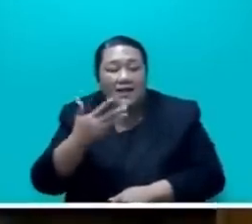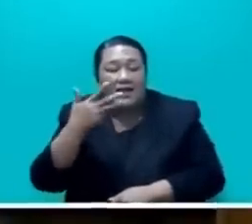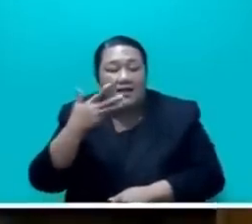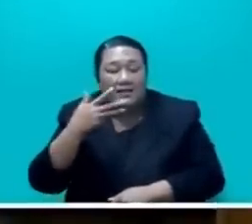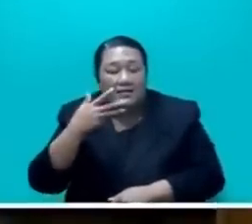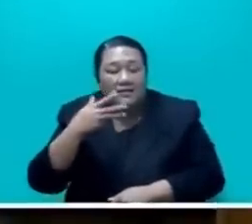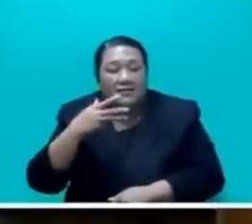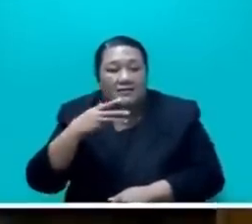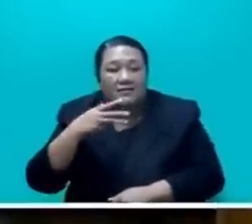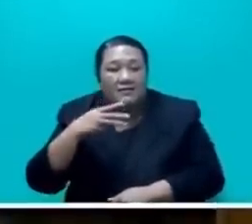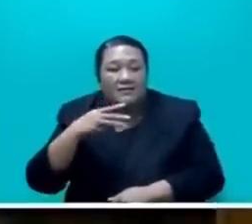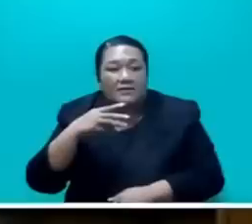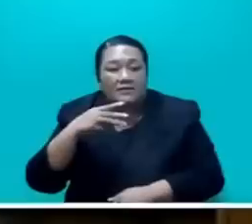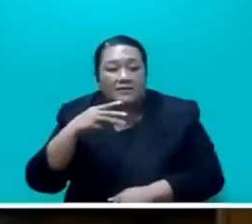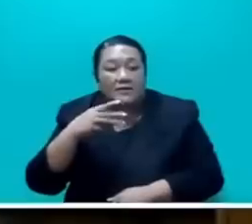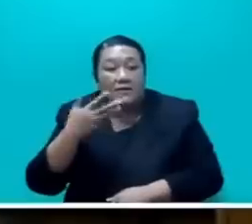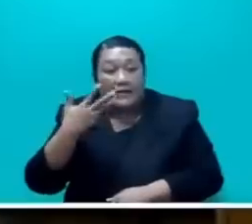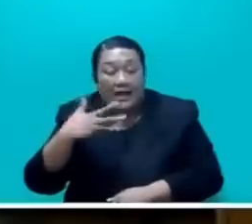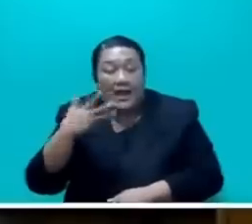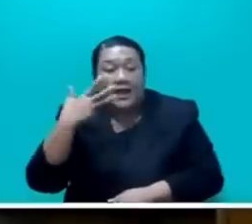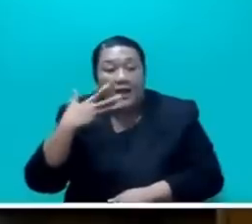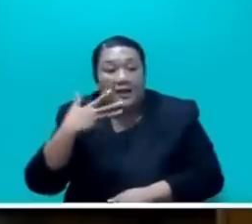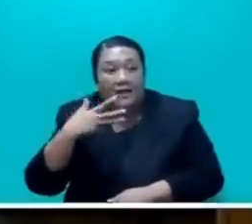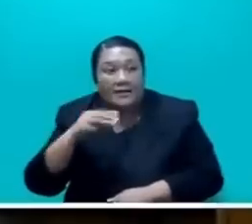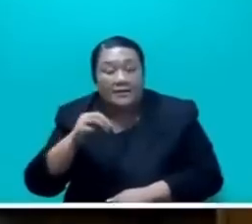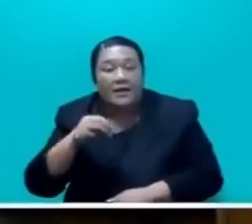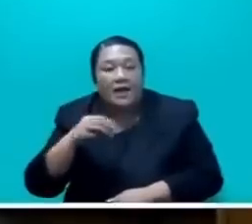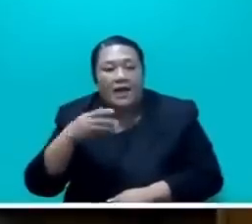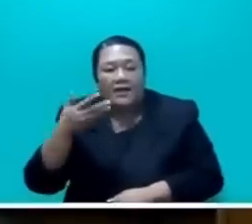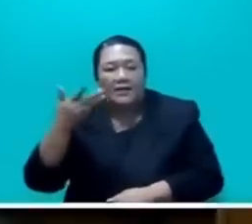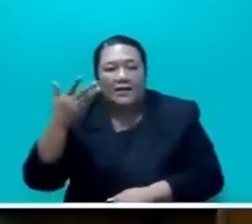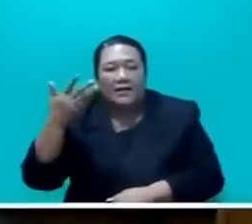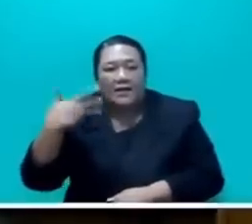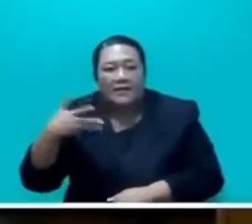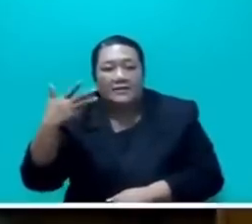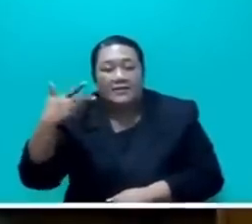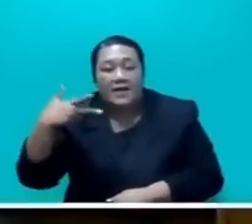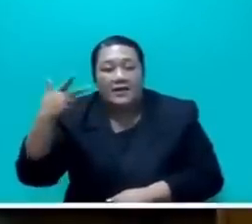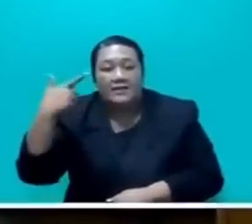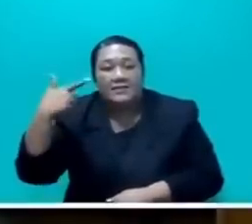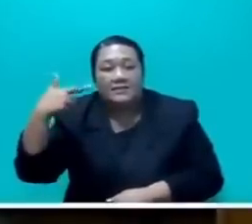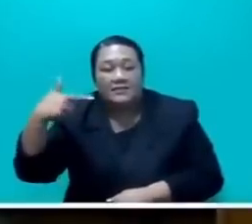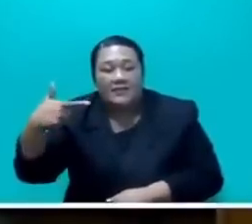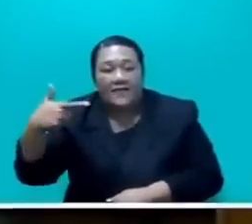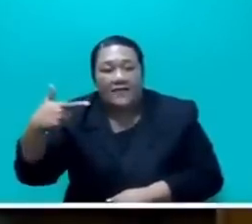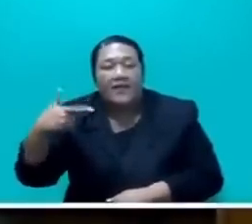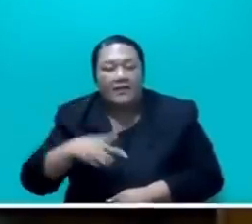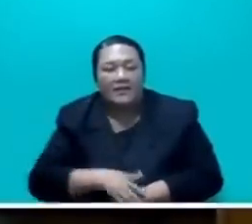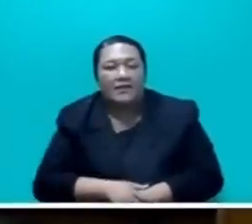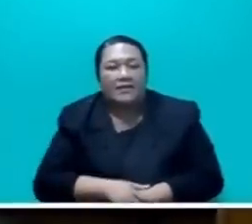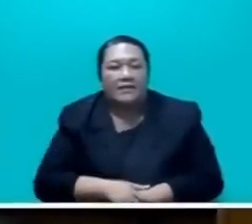It came from the hearts and the soul of the Ambasilevo Turang.